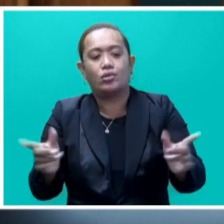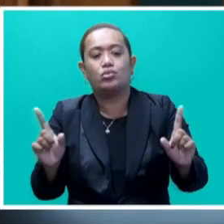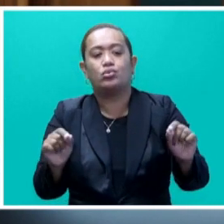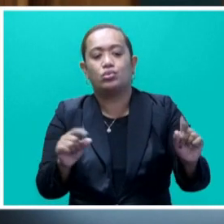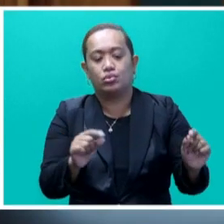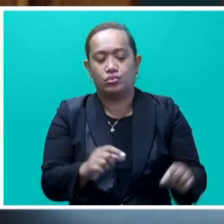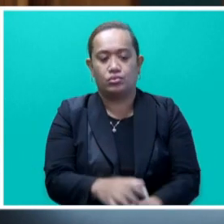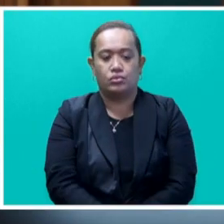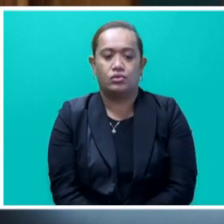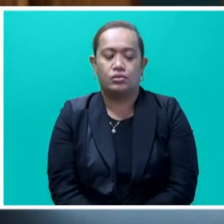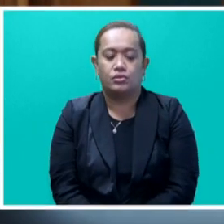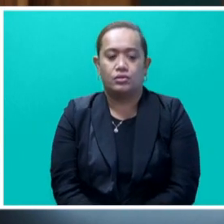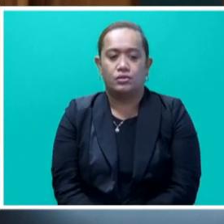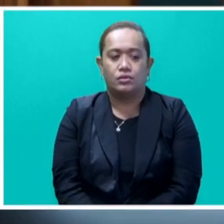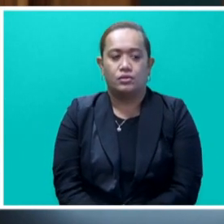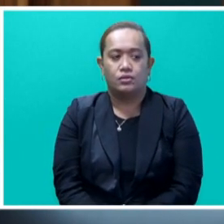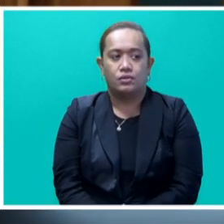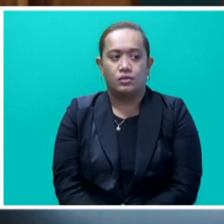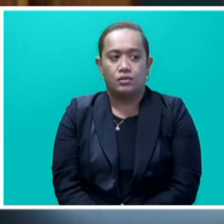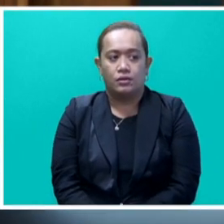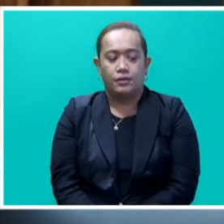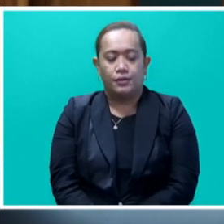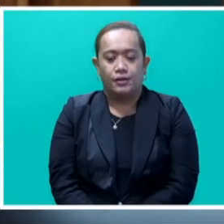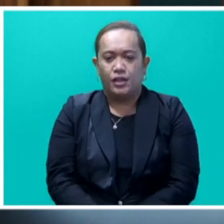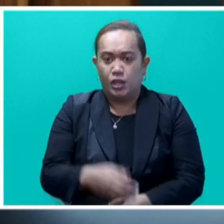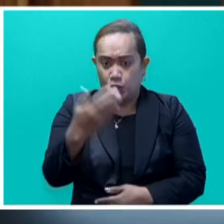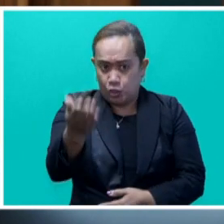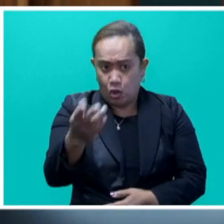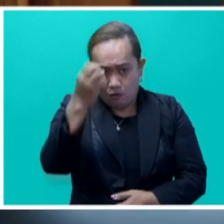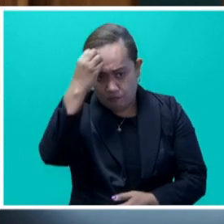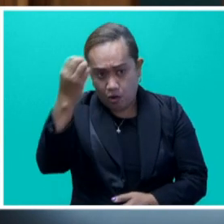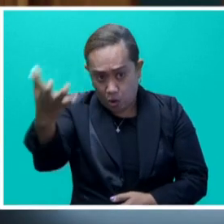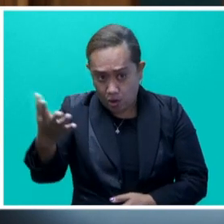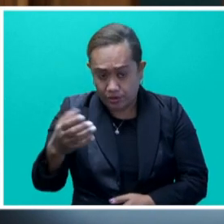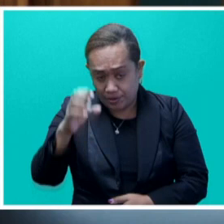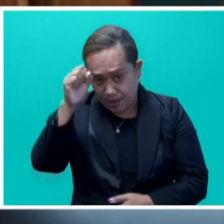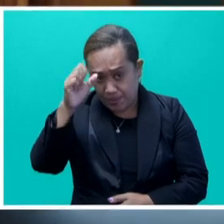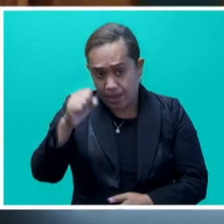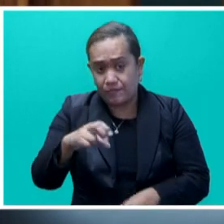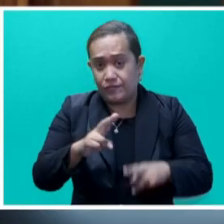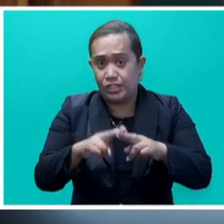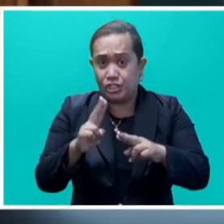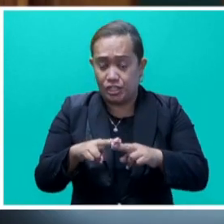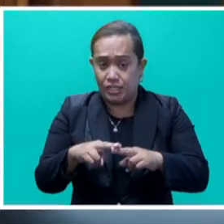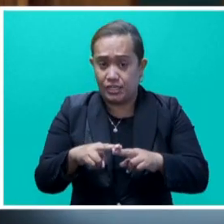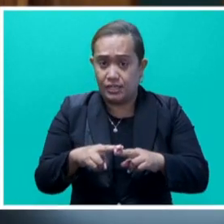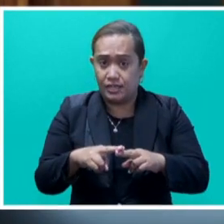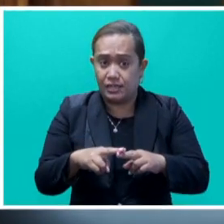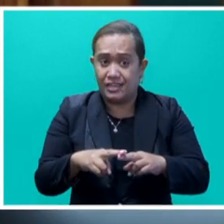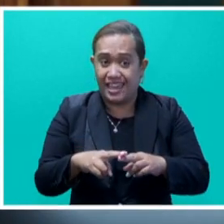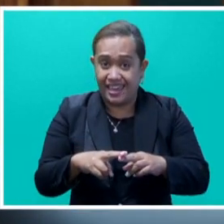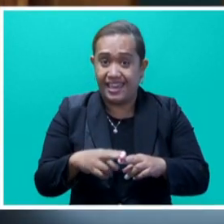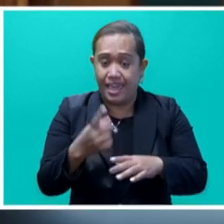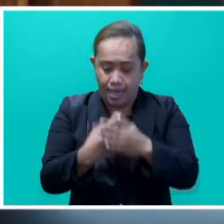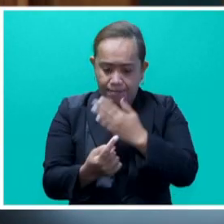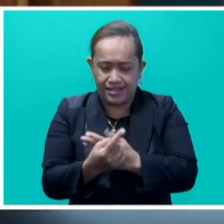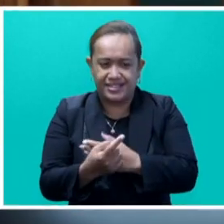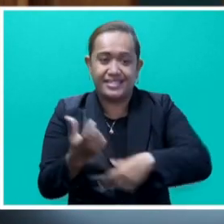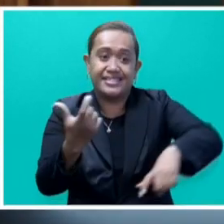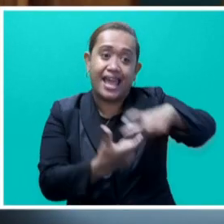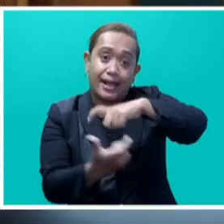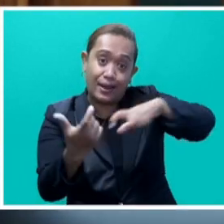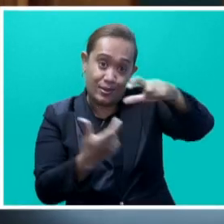Mr. Honorable Mbulunodo has forgotten that Fiji was at the receiving end of the most severe tropical cyclone to hit the southern